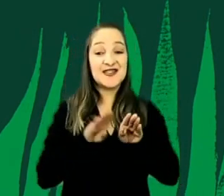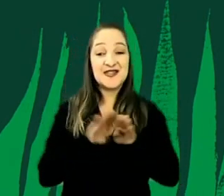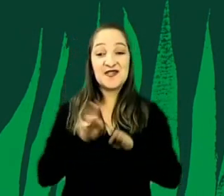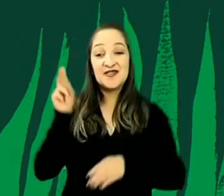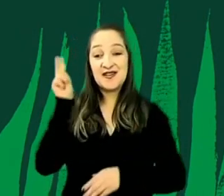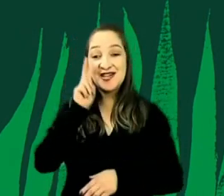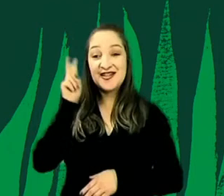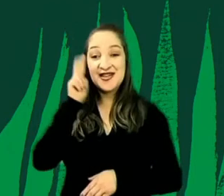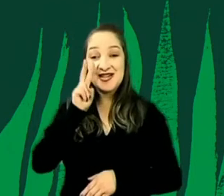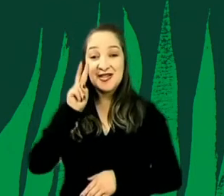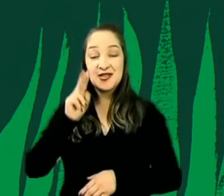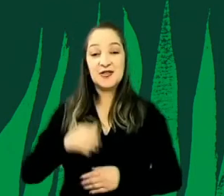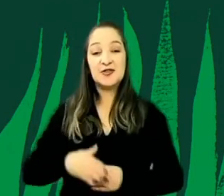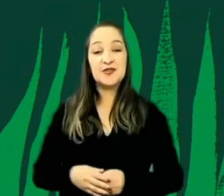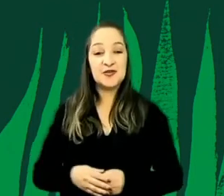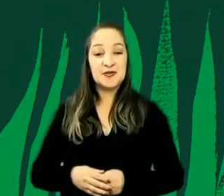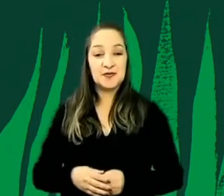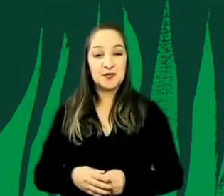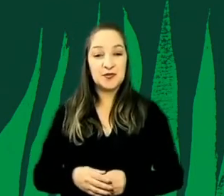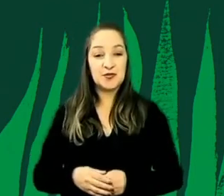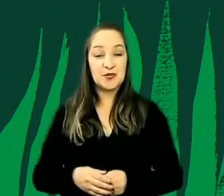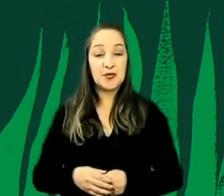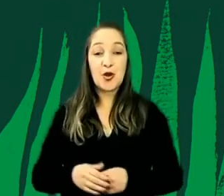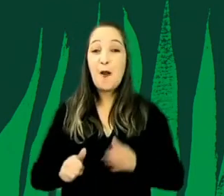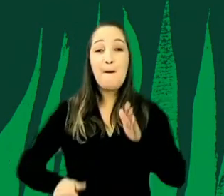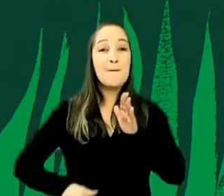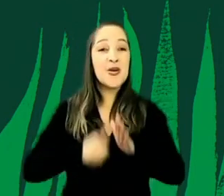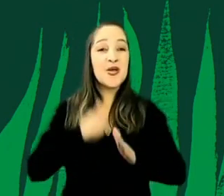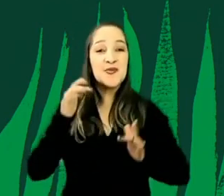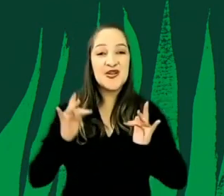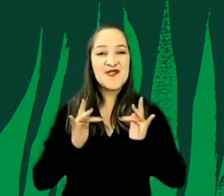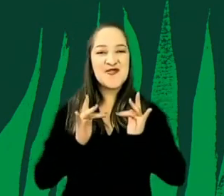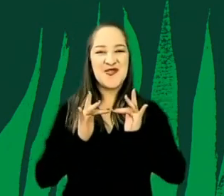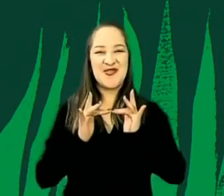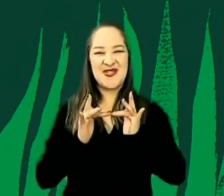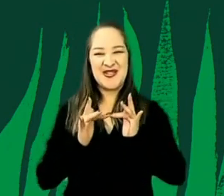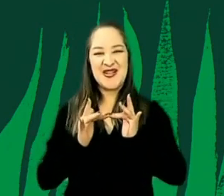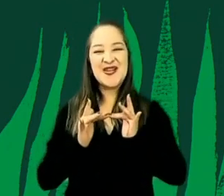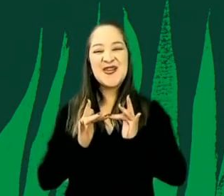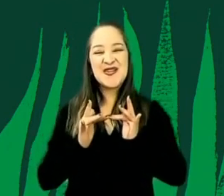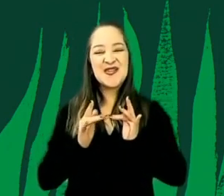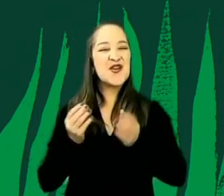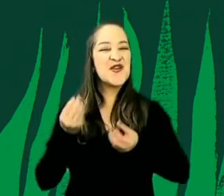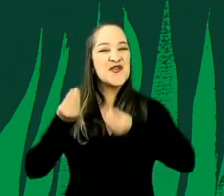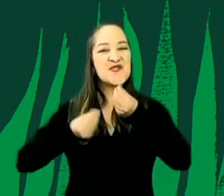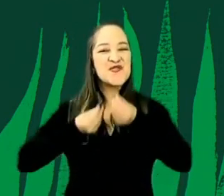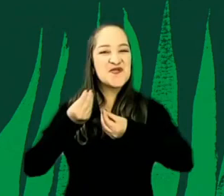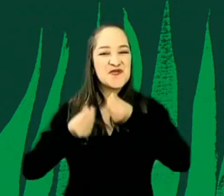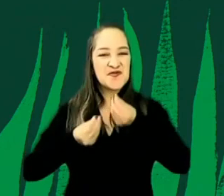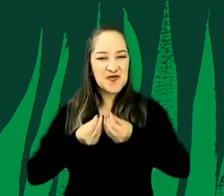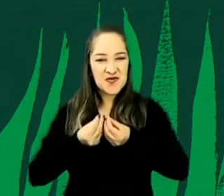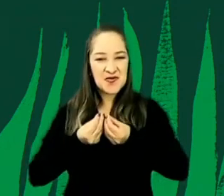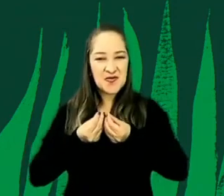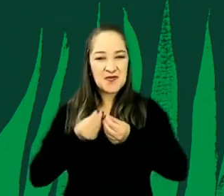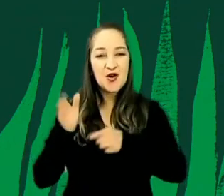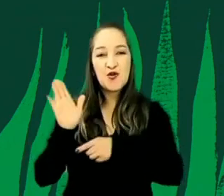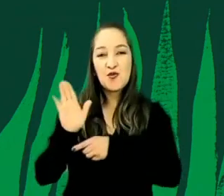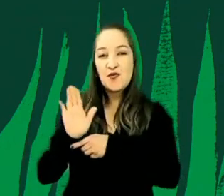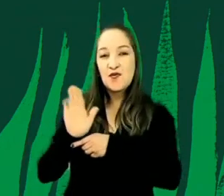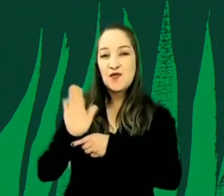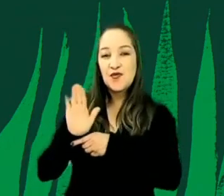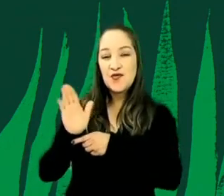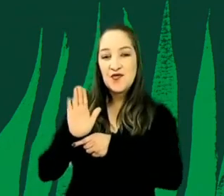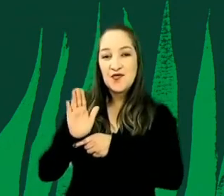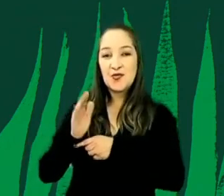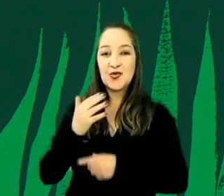well when the first contact that I had with Alice Walker was through the film